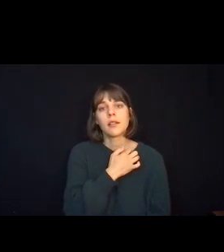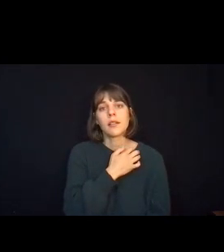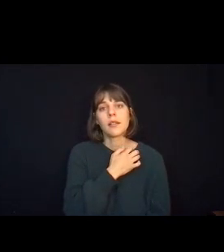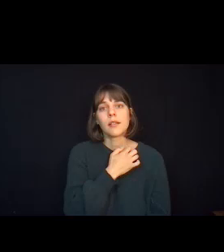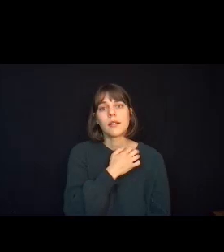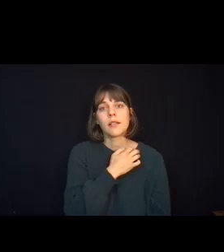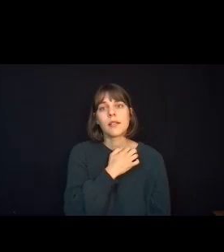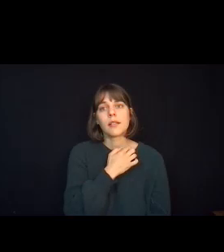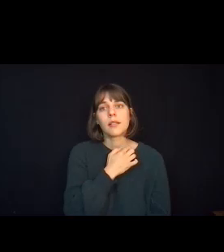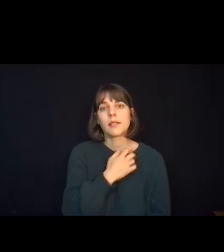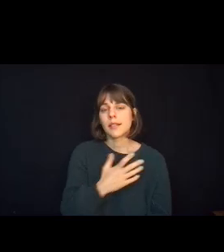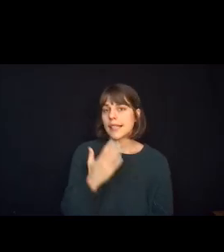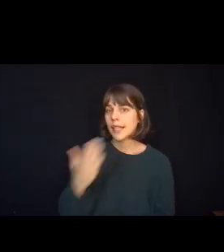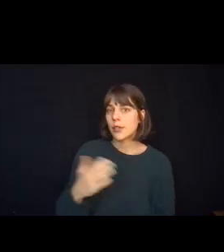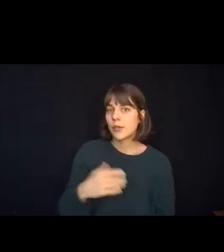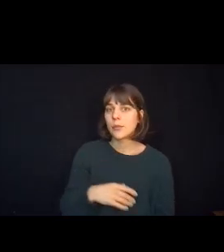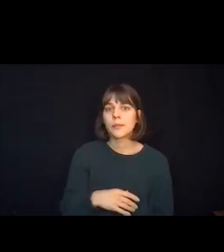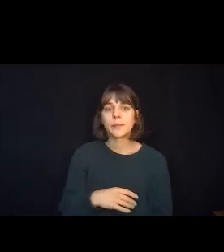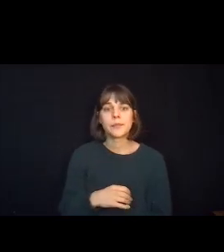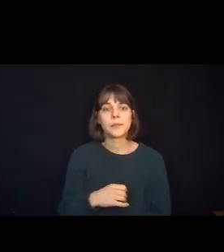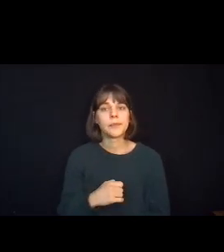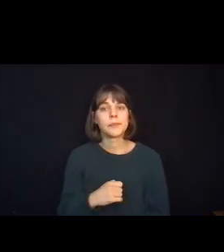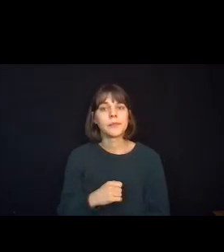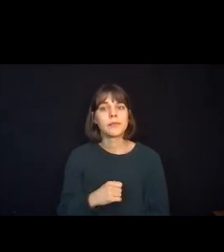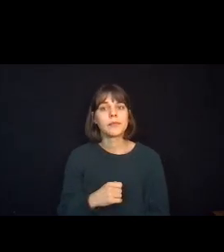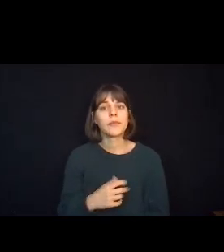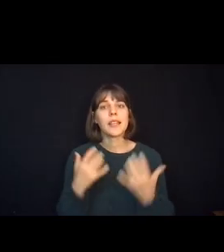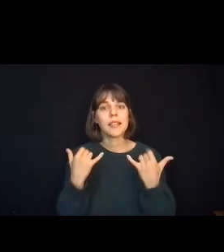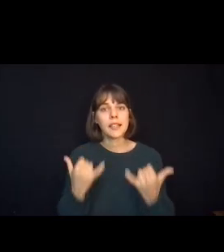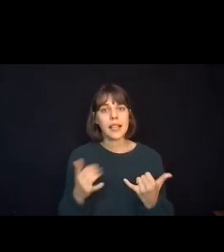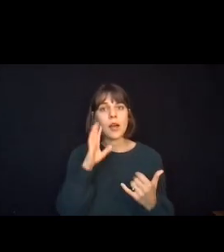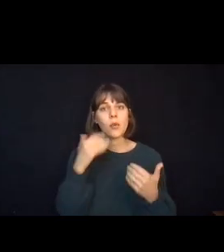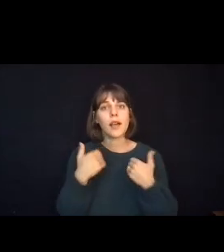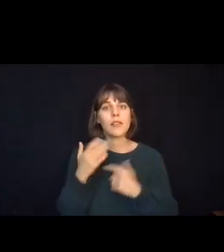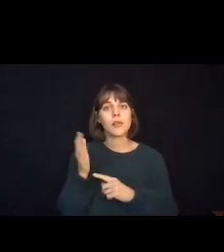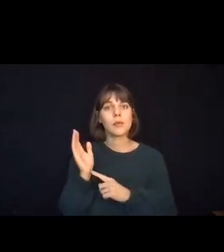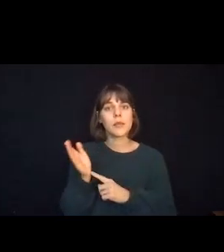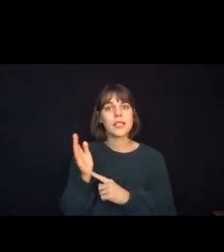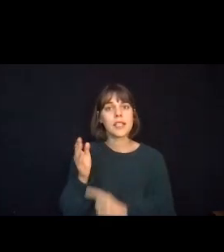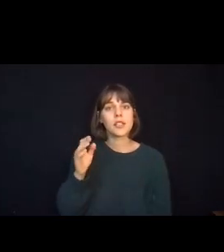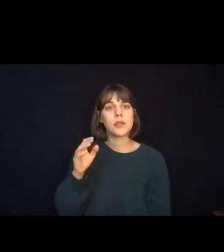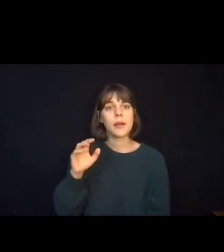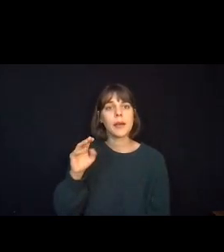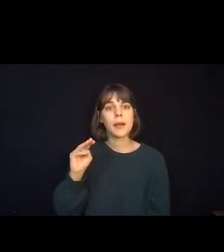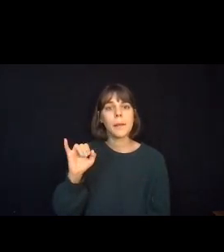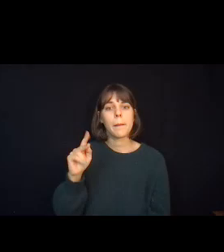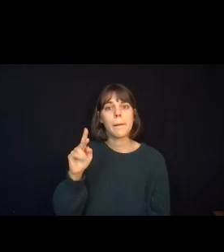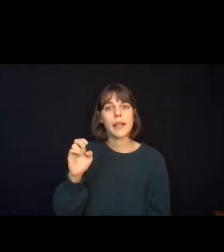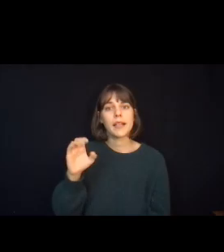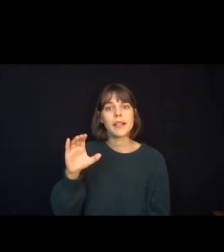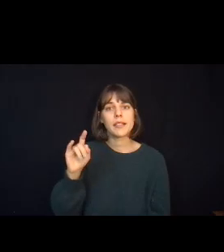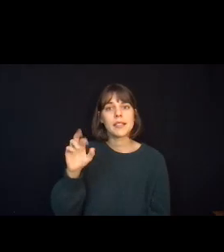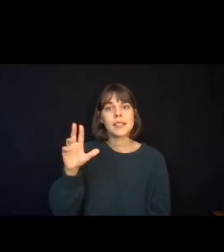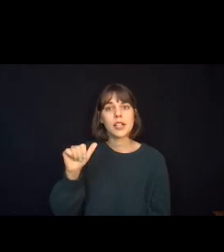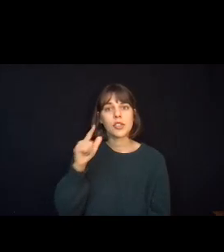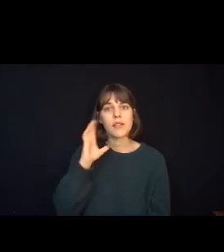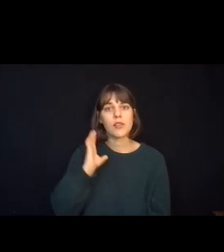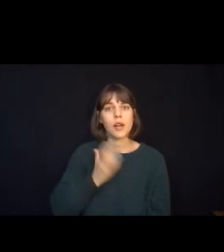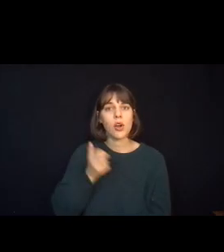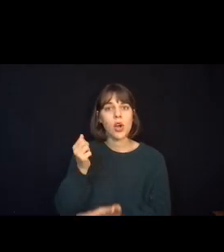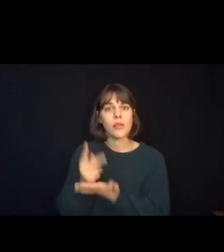Okay. Thank you. We will now have a presentation by Mr. Mike Setra for